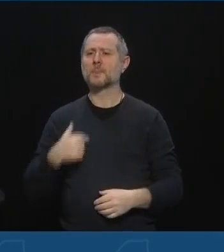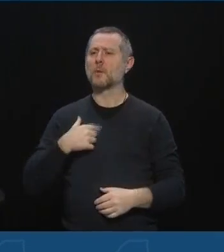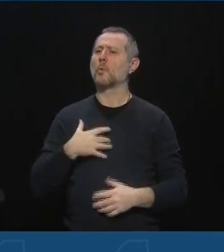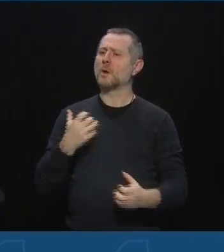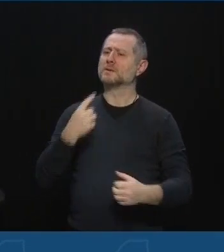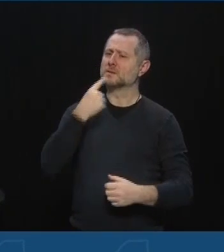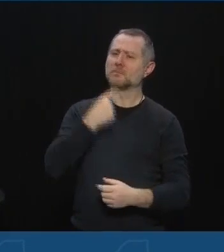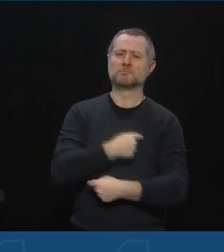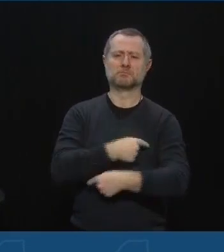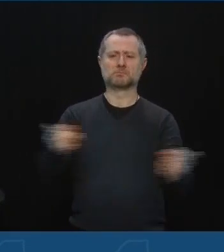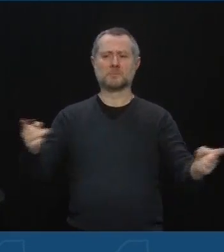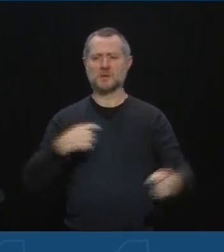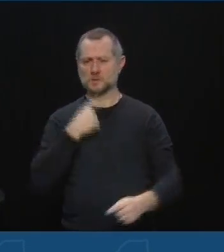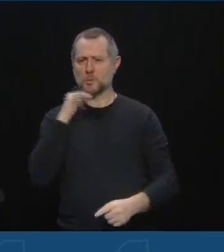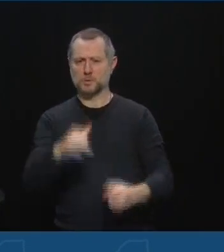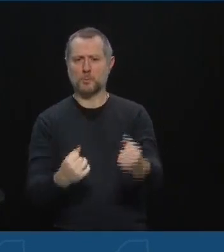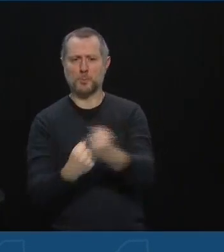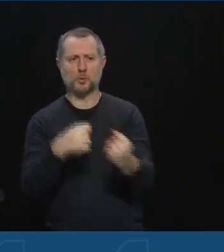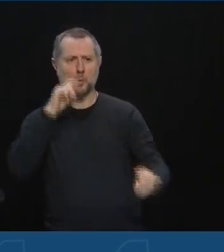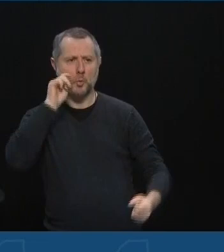you as well.